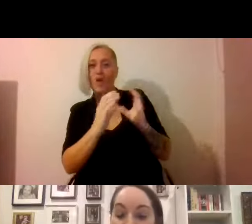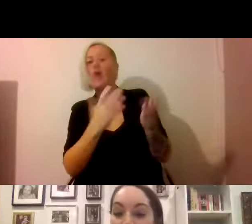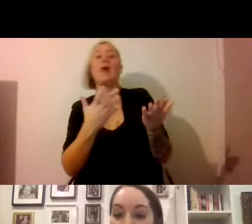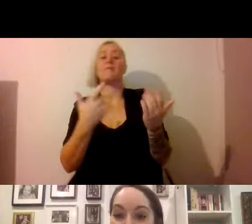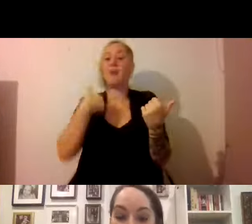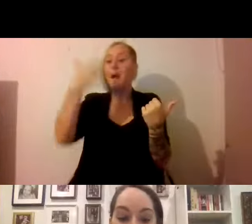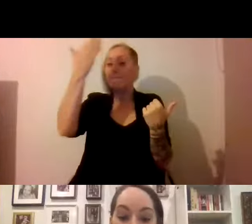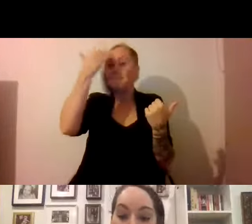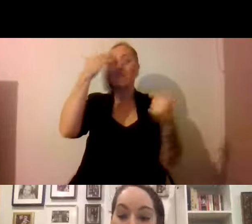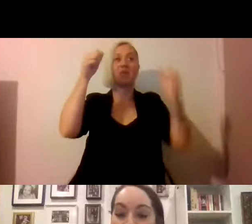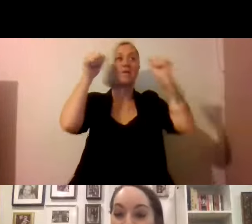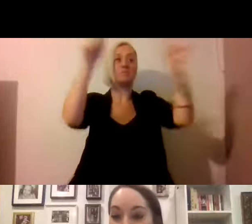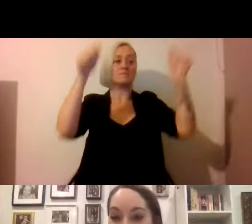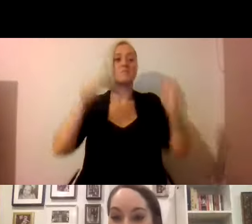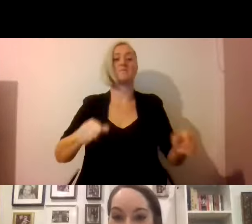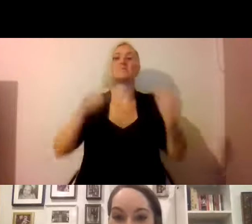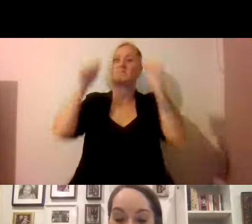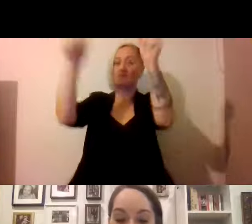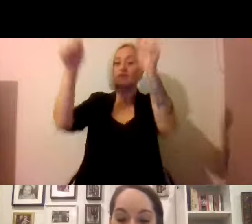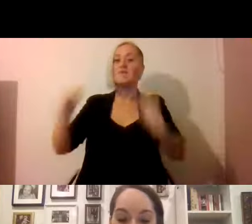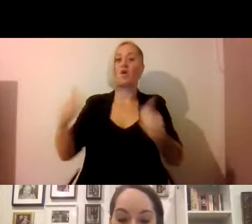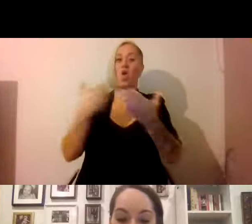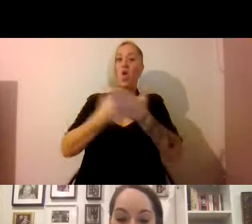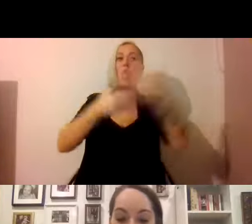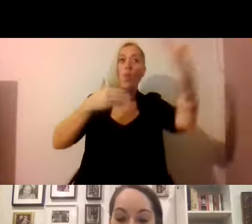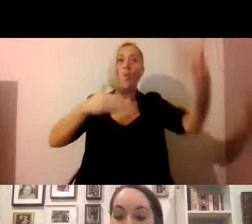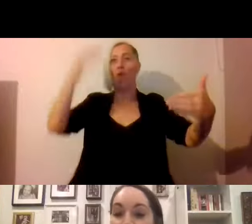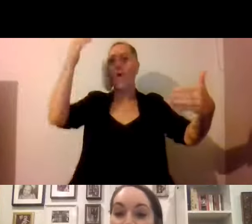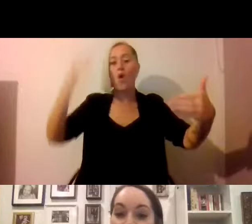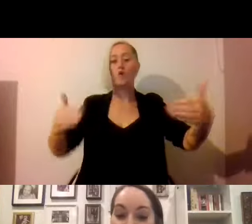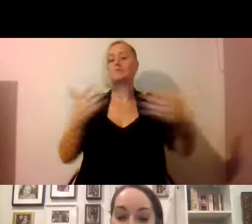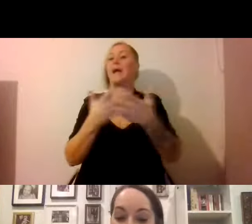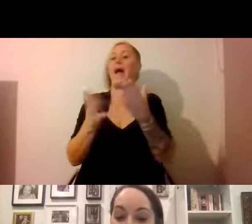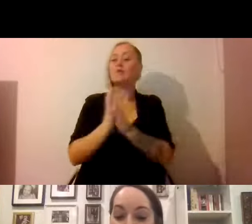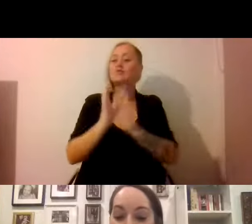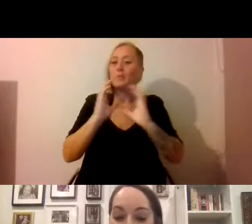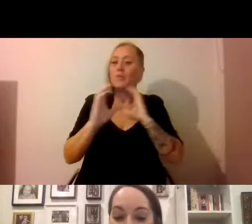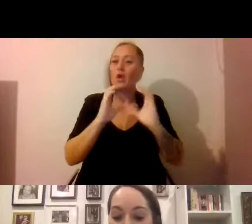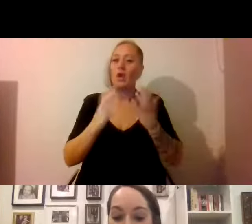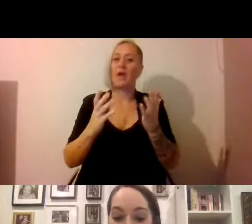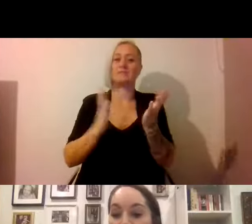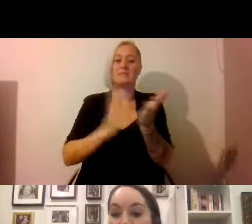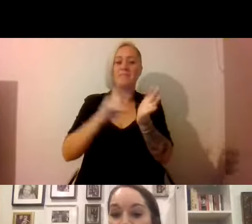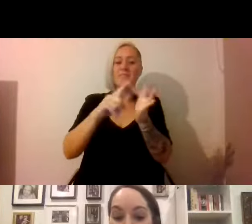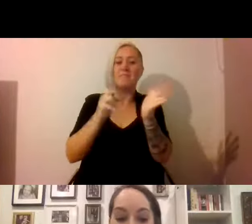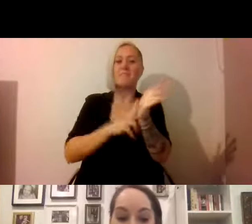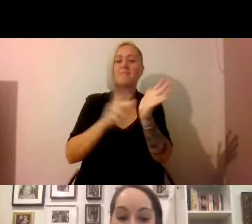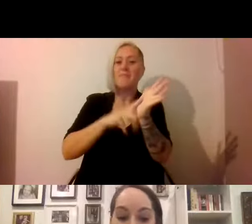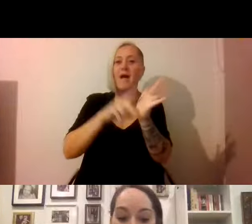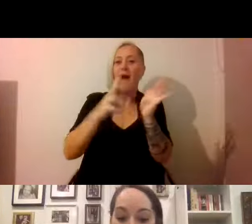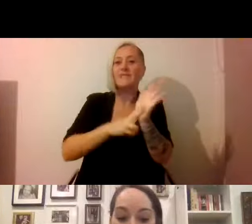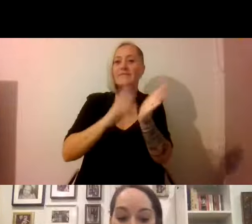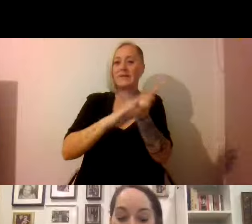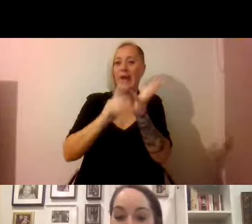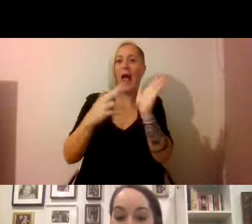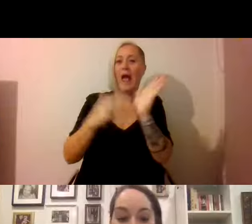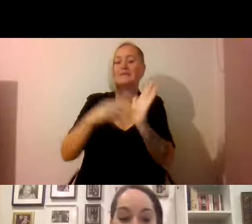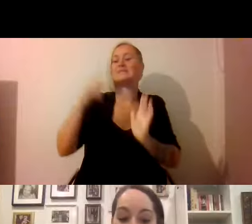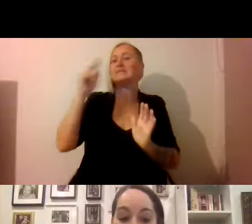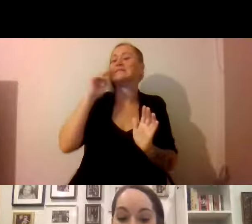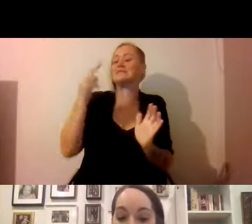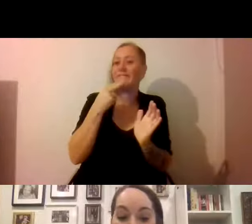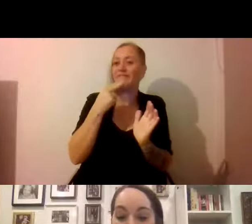mother plastered on the walls of the institution. Melvin Hunt is deaf, her handwritten signs read.